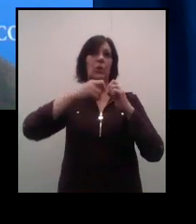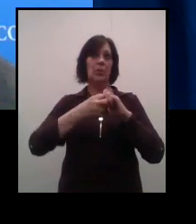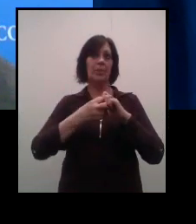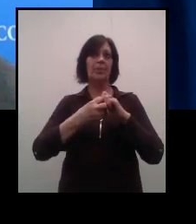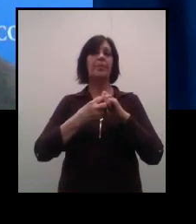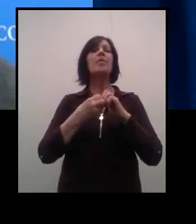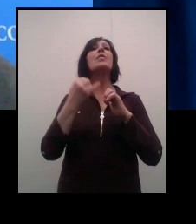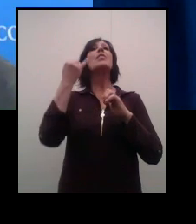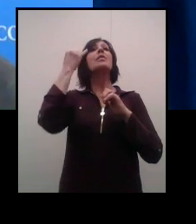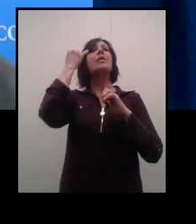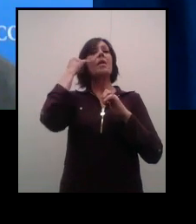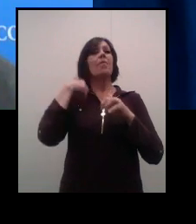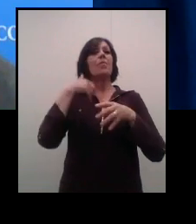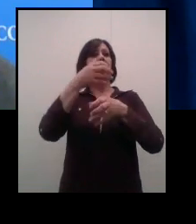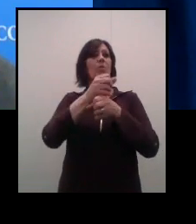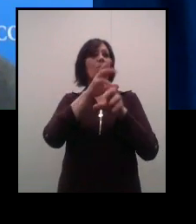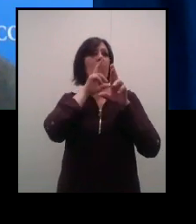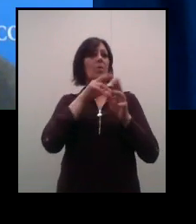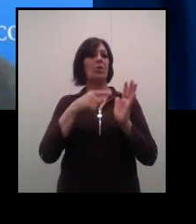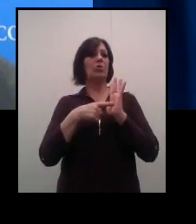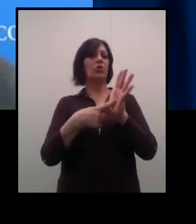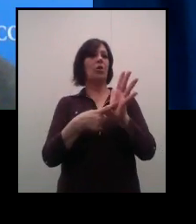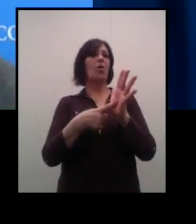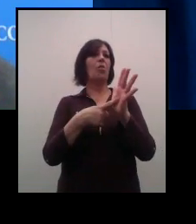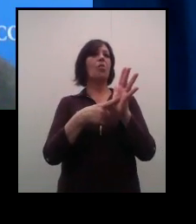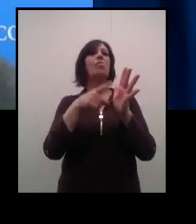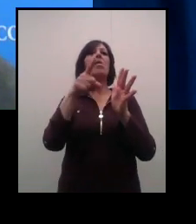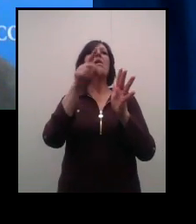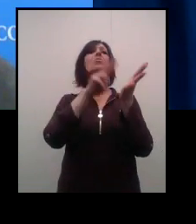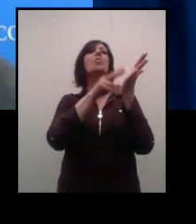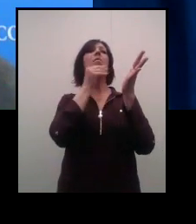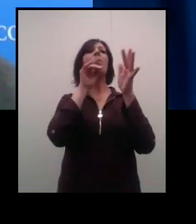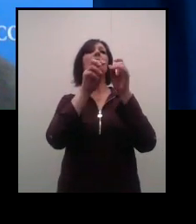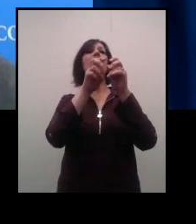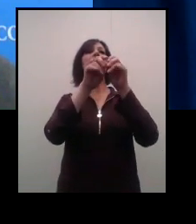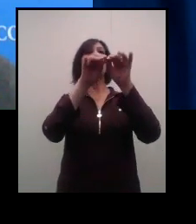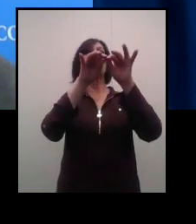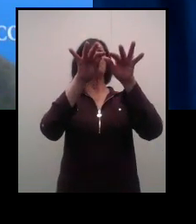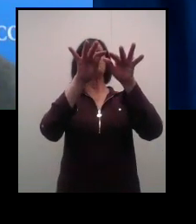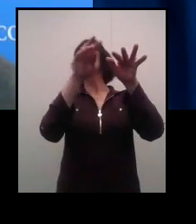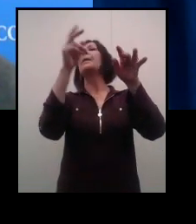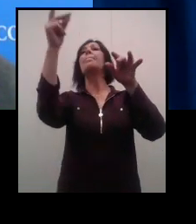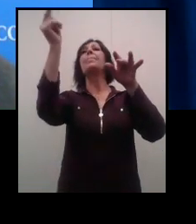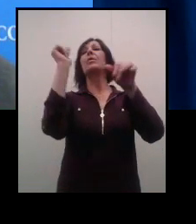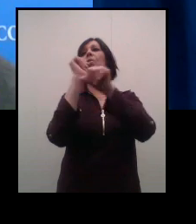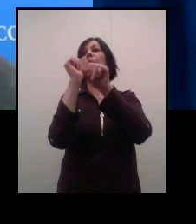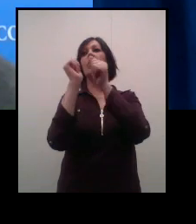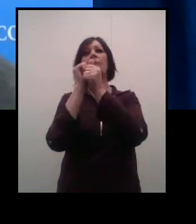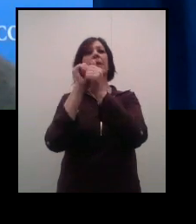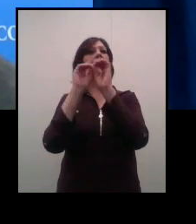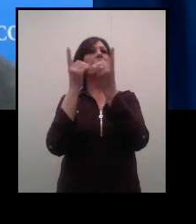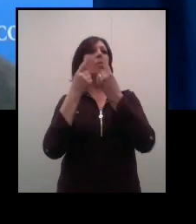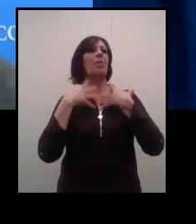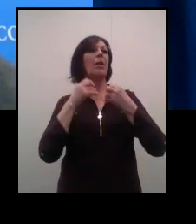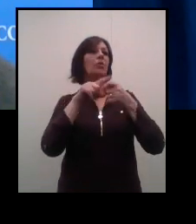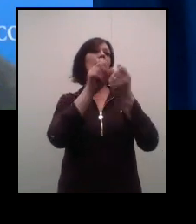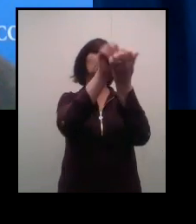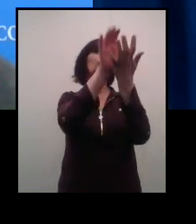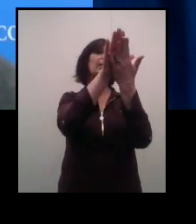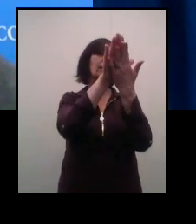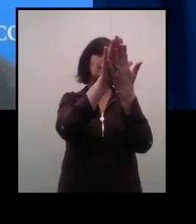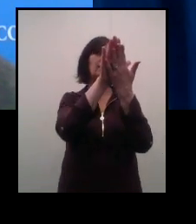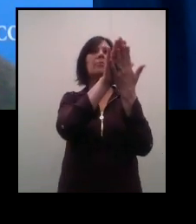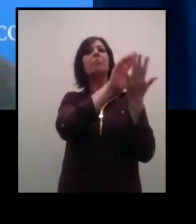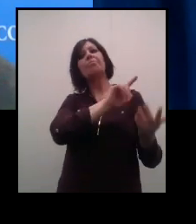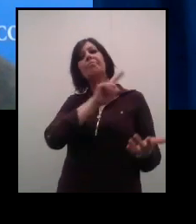we receive reports that show that there's an outbreak at a home, we immediately work with New York State Department of Health to address that. I'll turn it